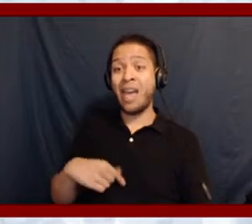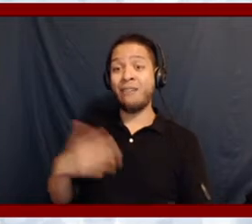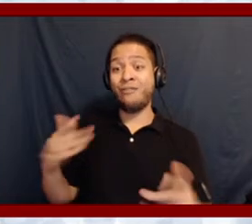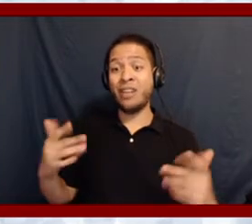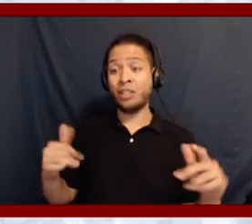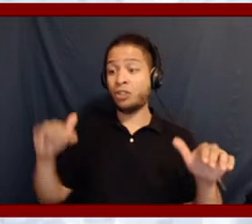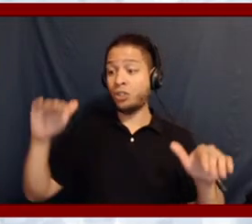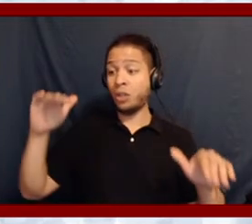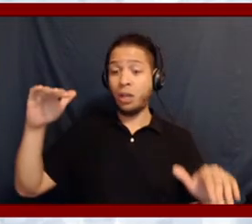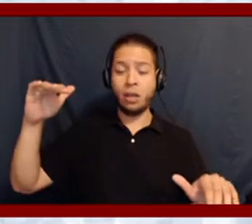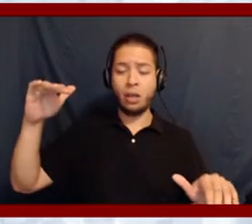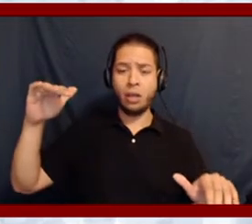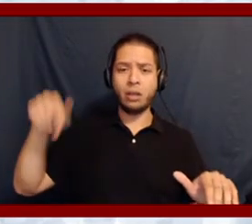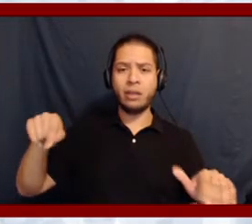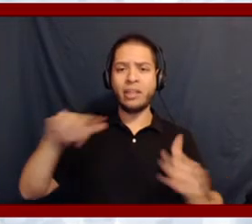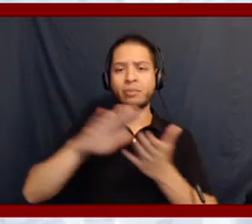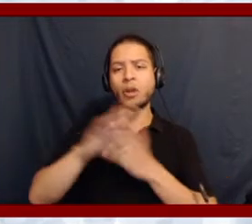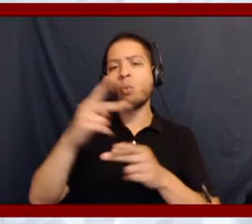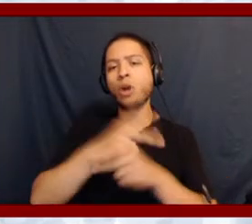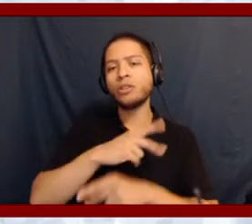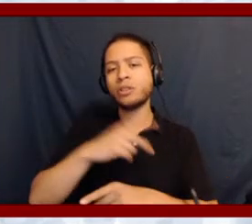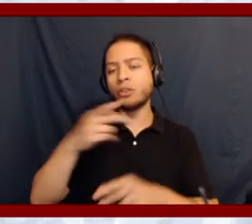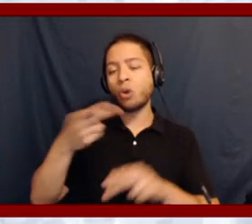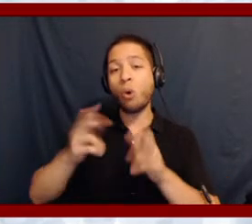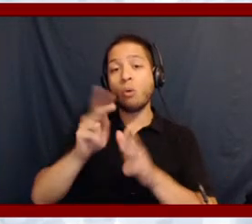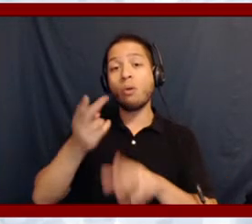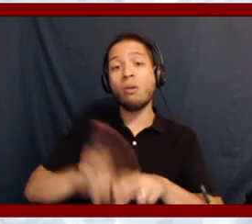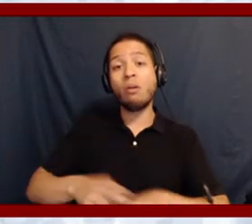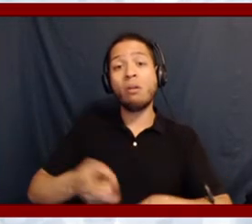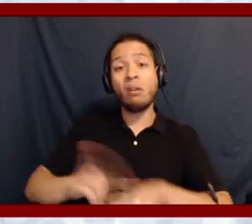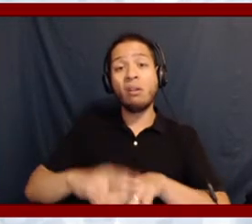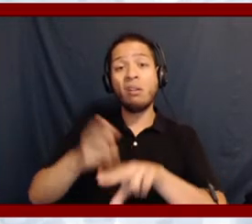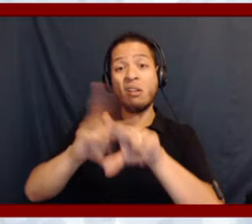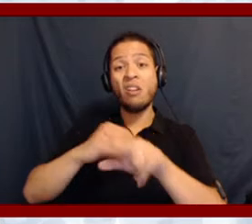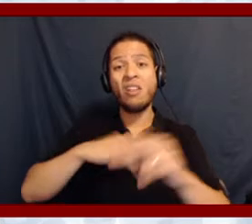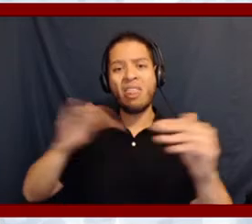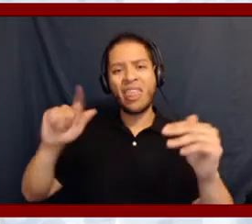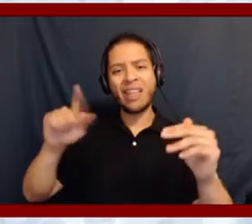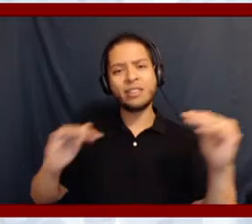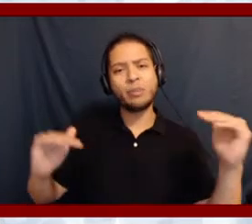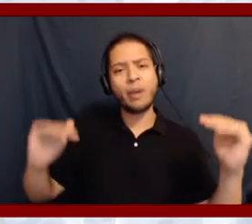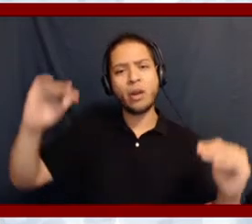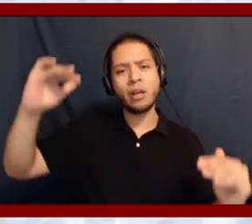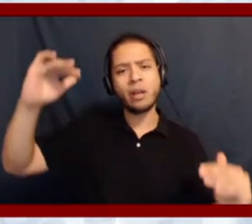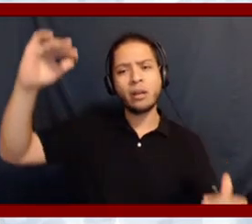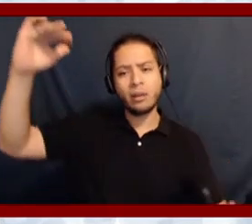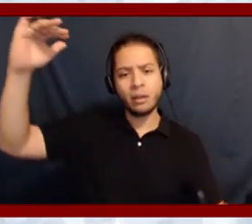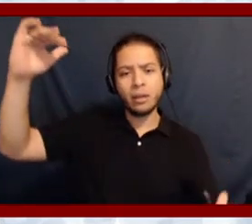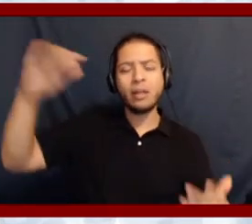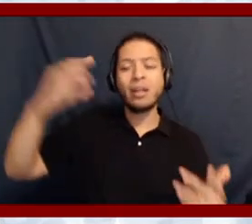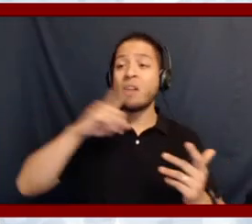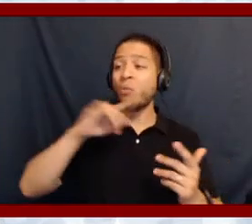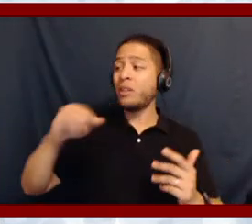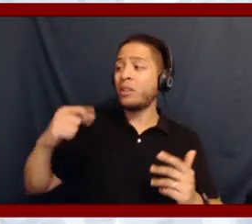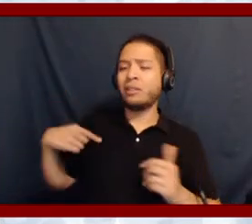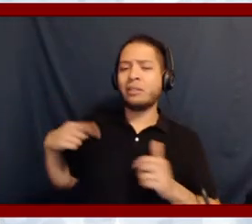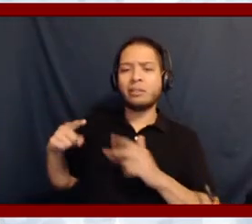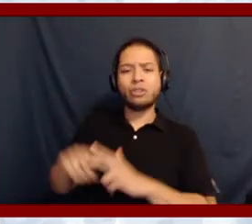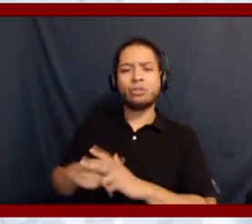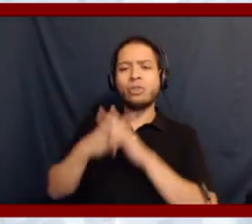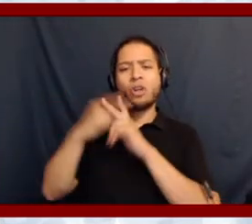is a contributor to the racial wealth gap. We know that. Since day one, the Biden administration has worked to deliver